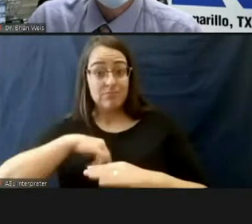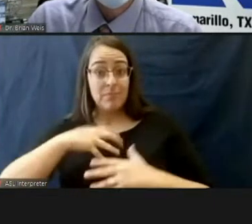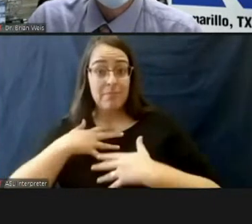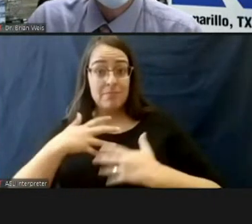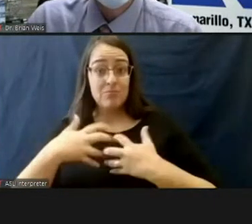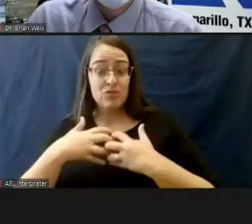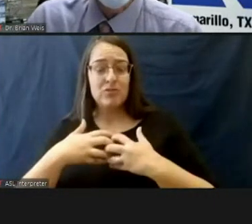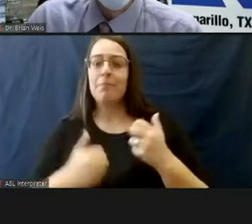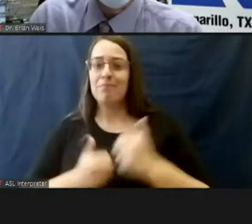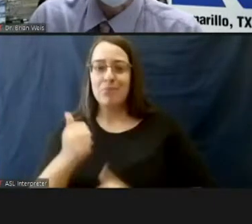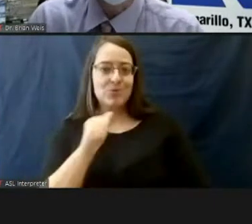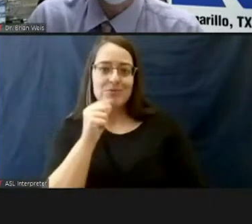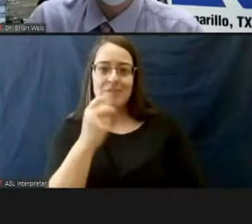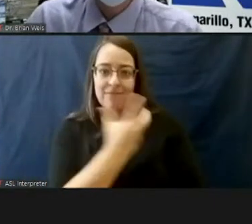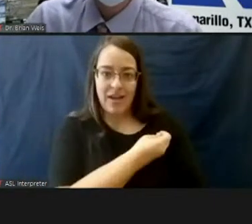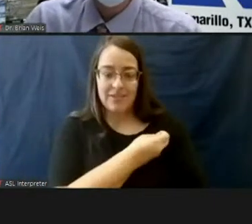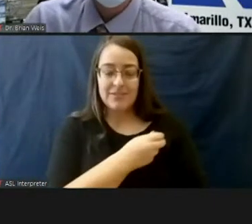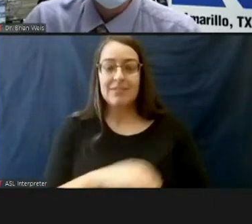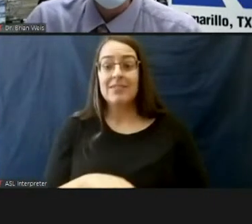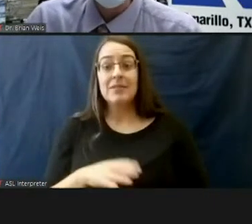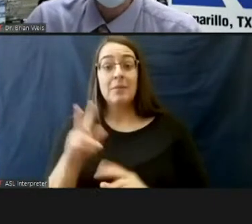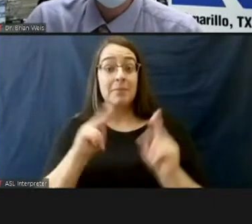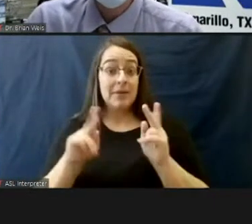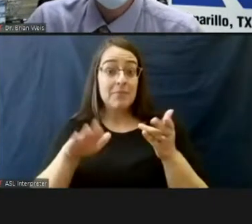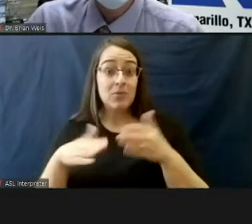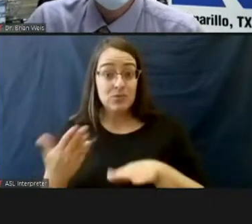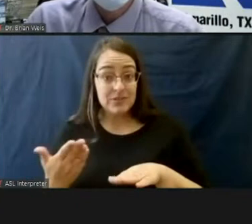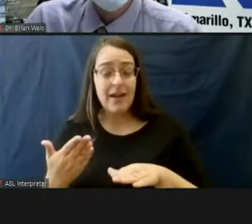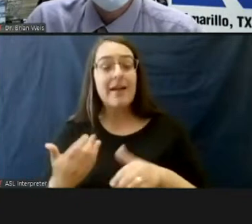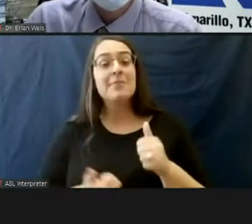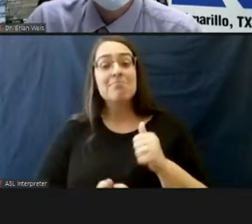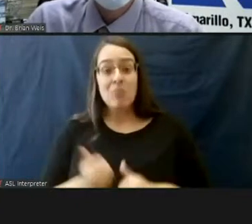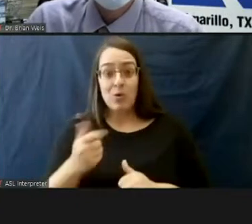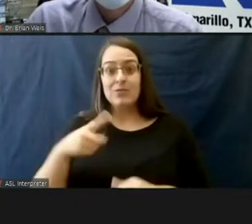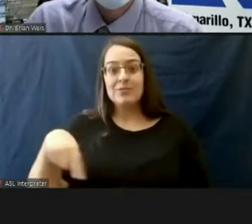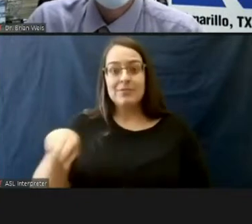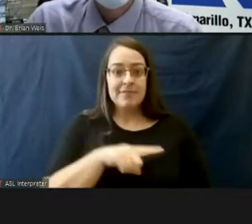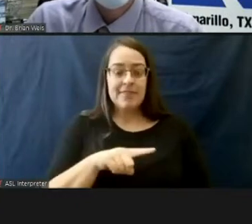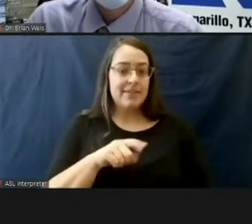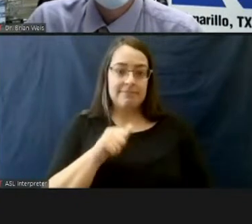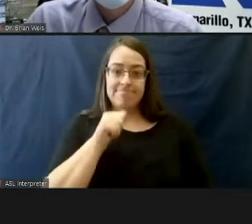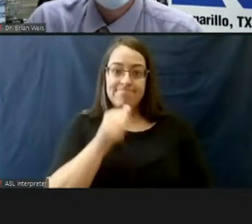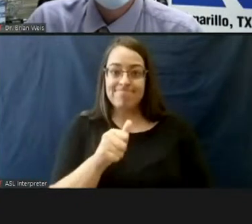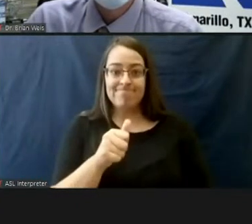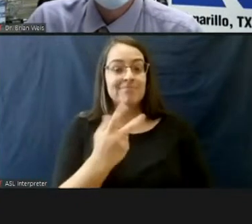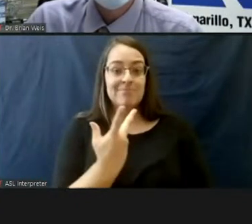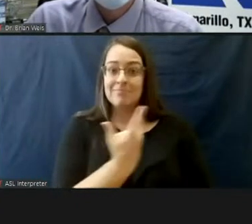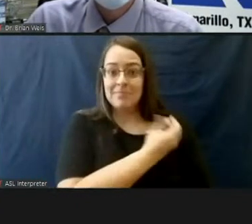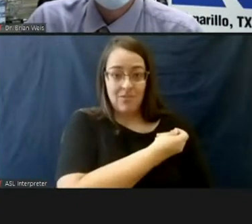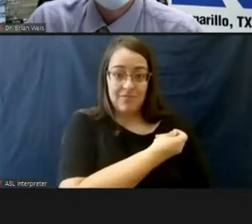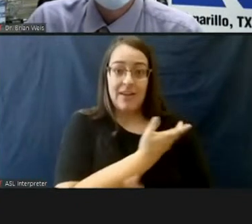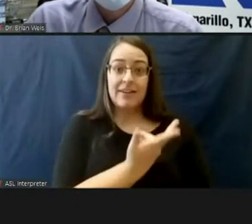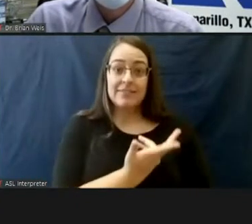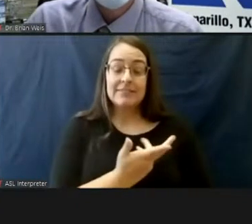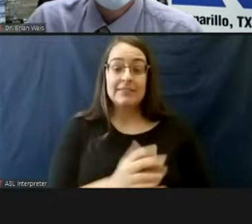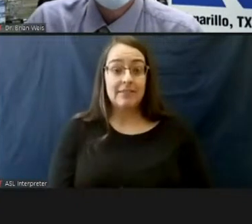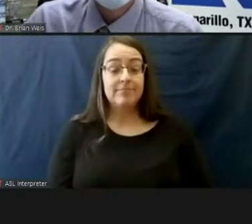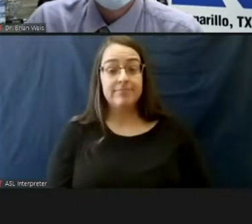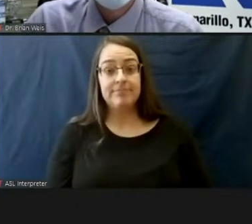that unfortunately are succumbing to the disease and that die, the majority of those are